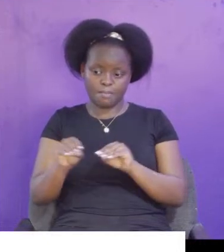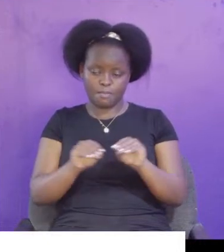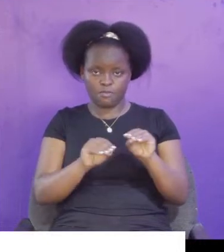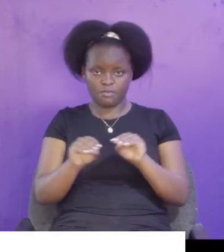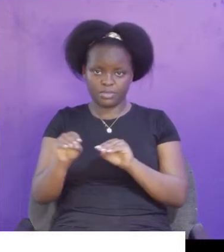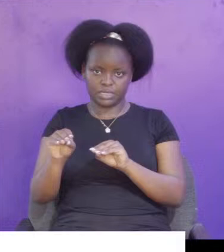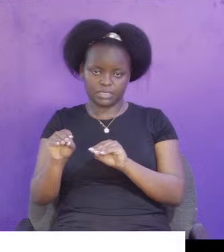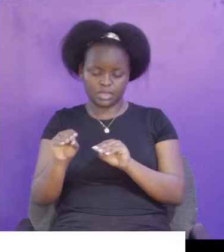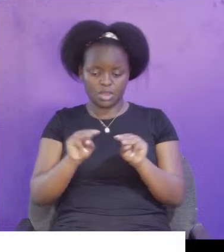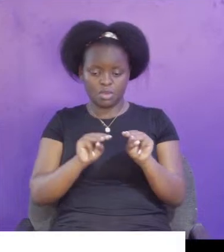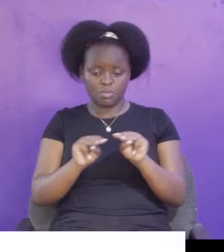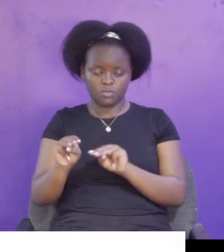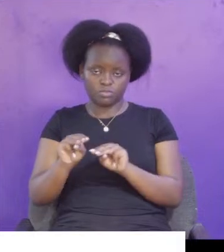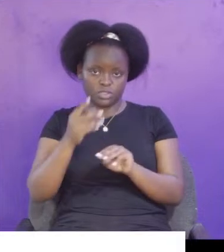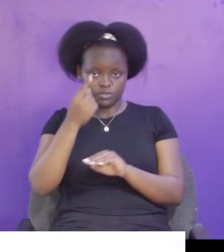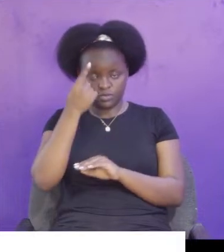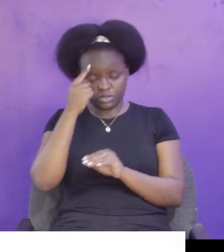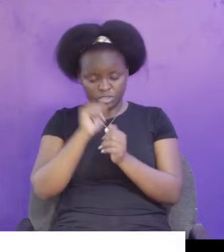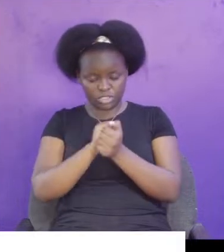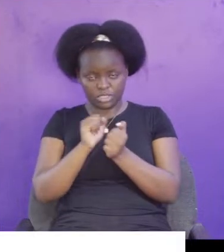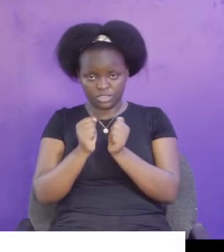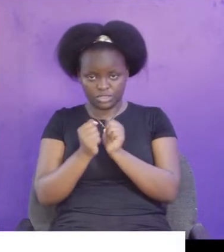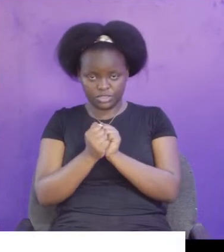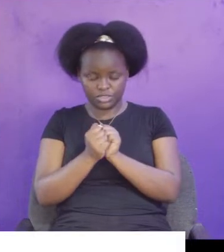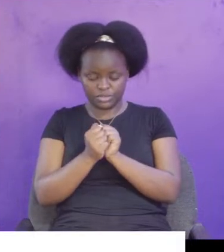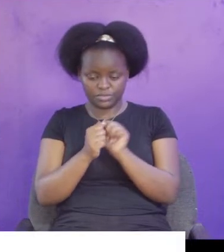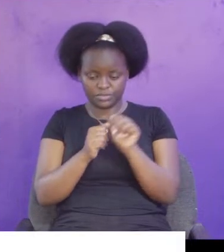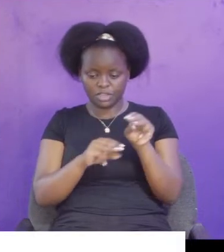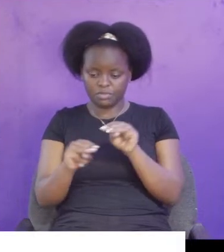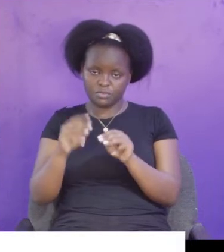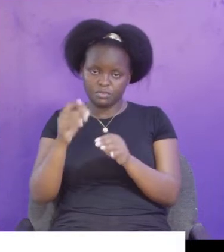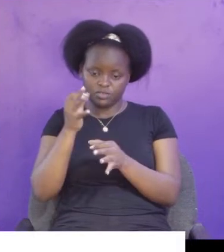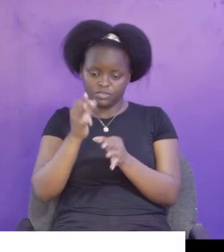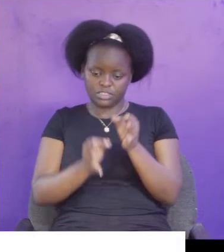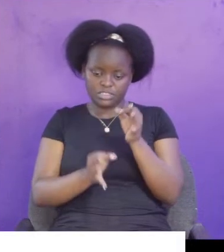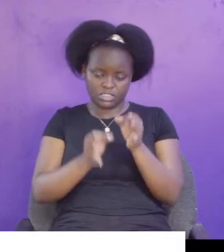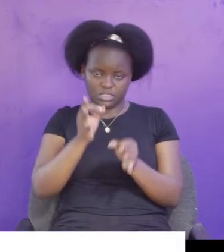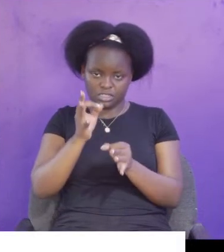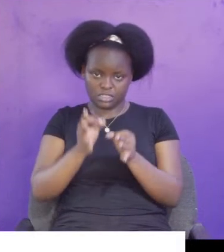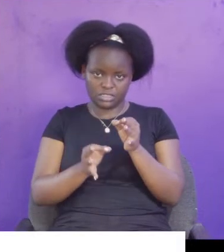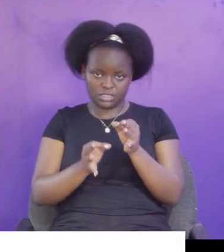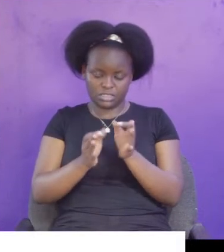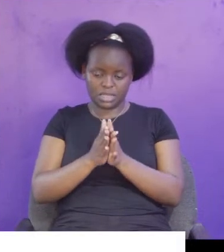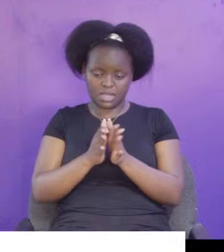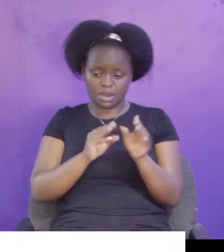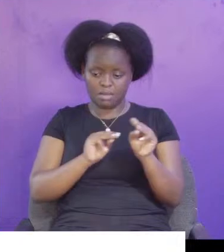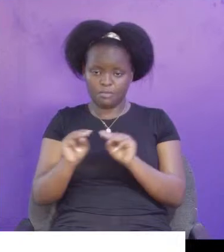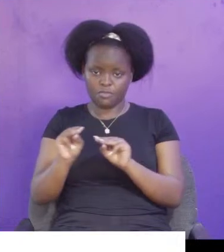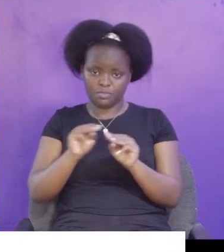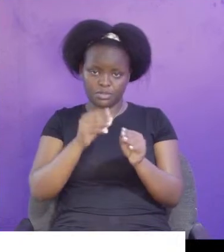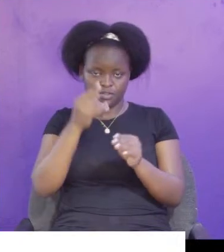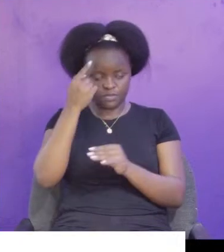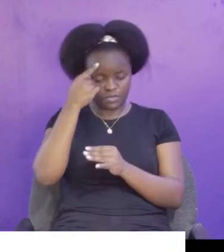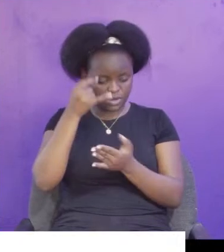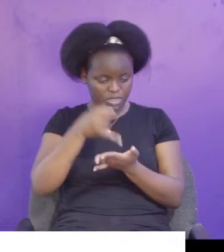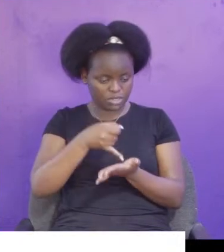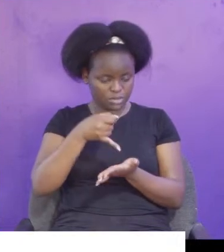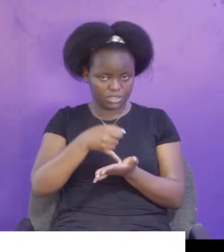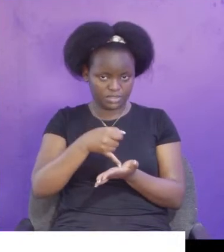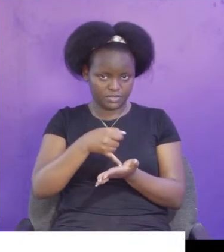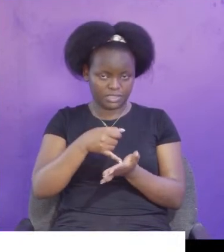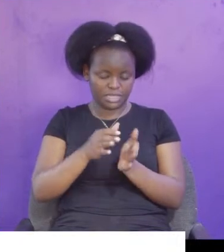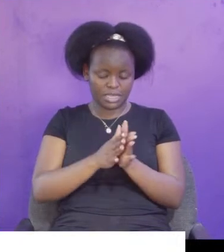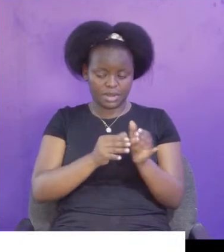change, a movement for justice, and a movement for inclusivity, and a movement for